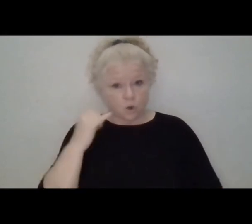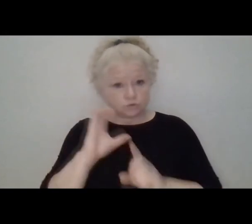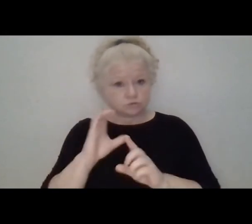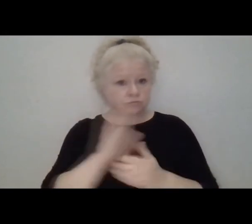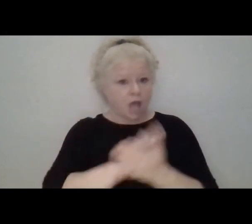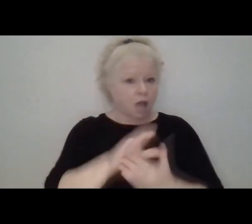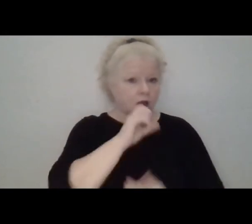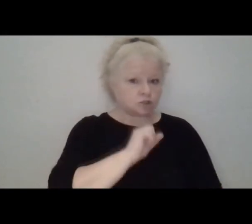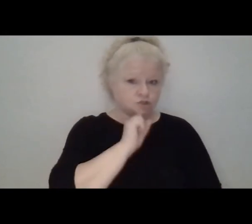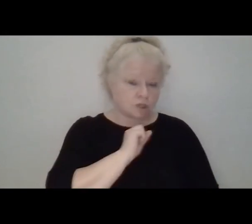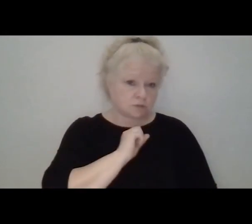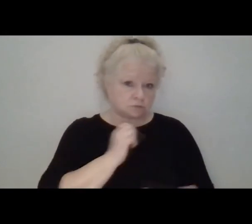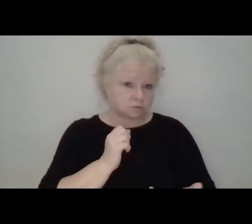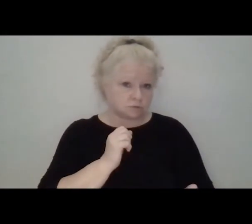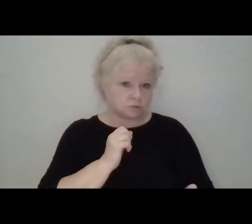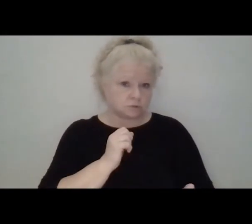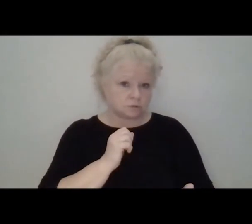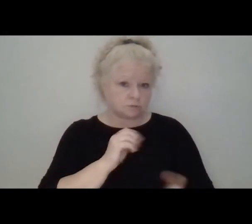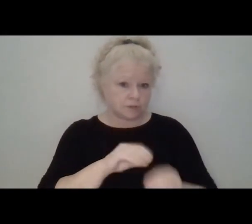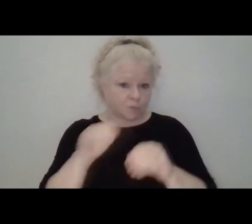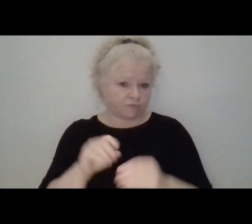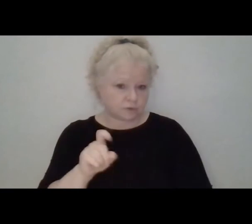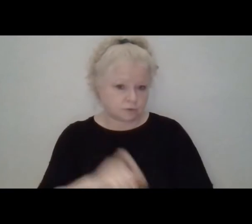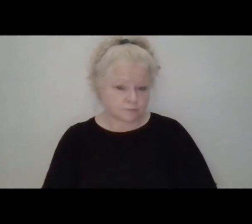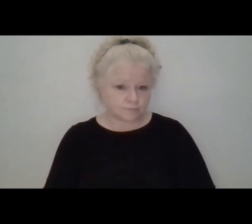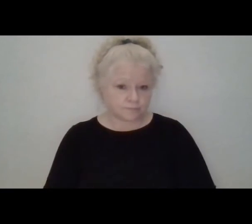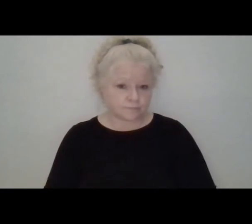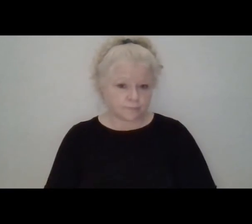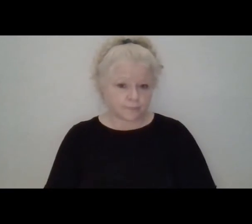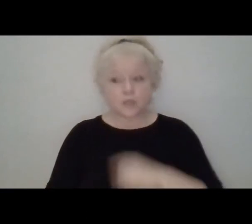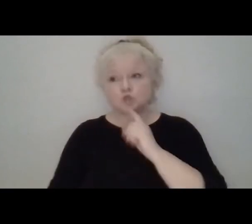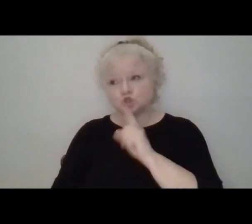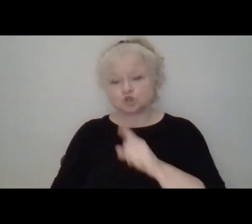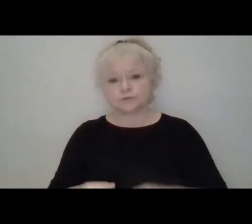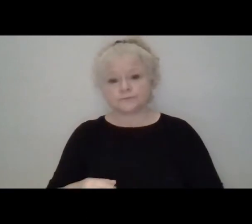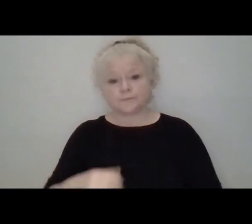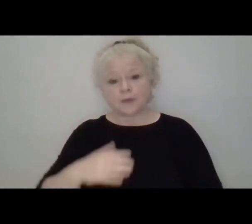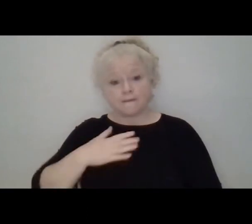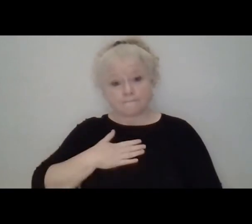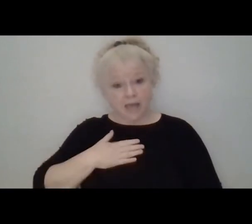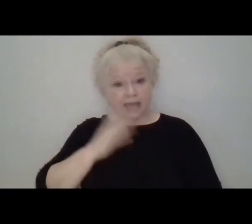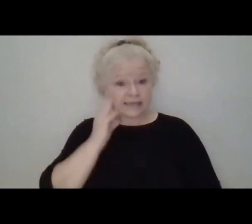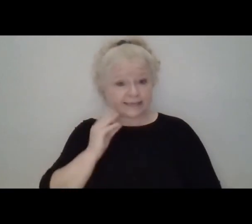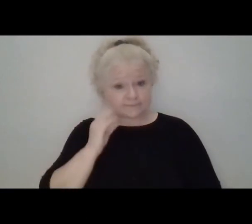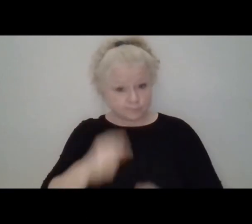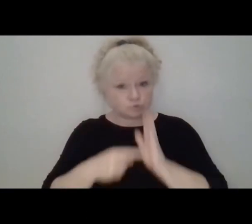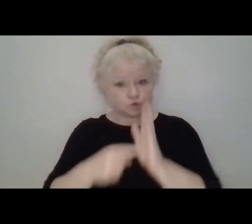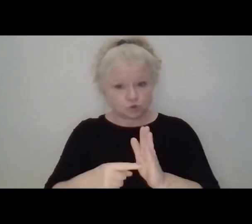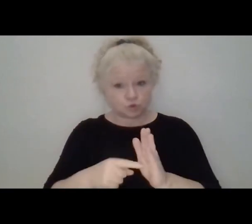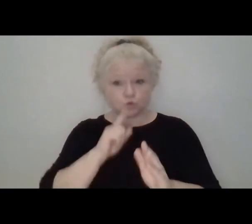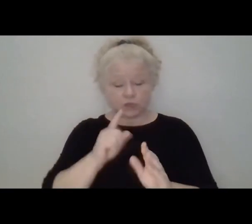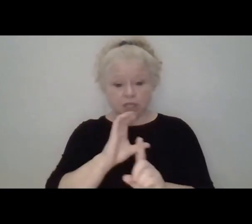age and moving in. Sure. Well, I mean, I think that my experience at Ohio State was an example of that. It was really a